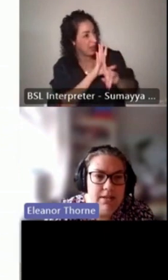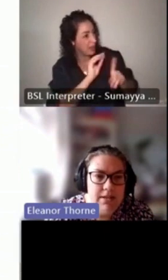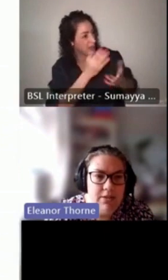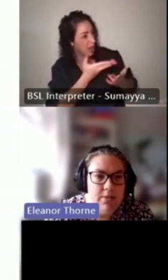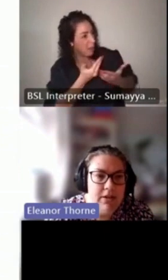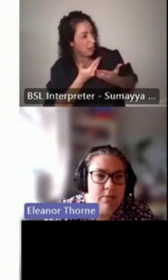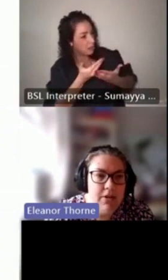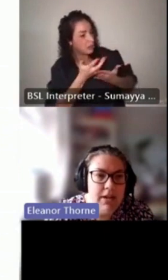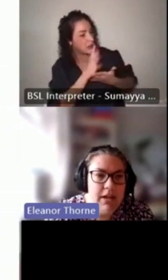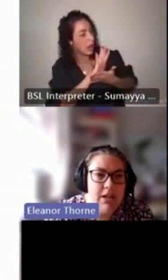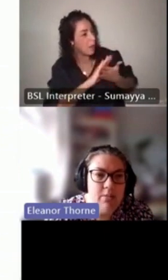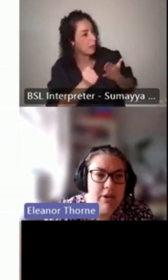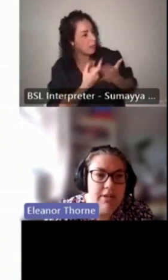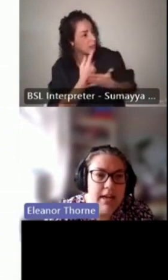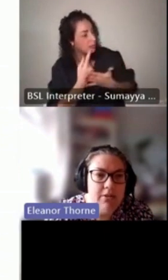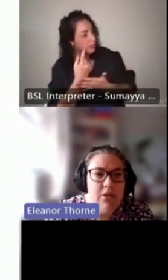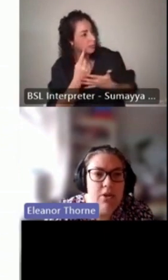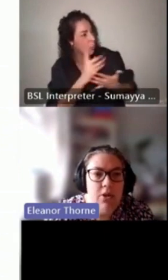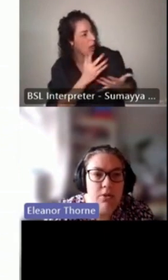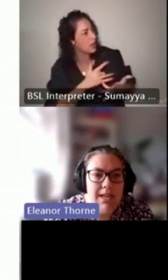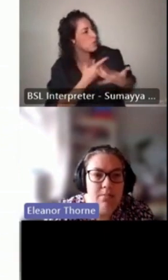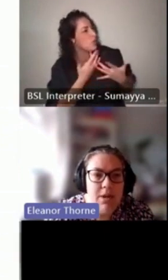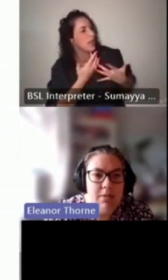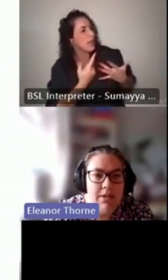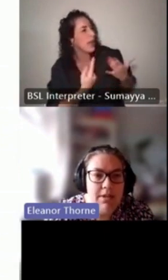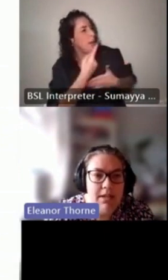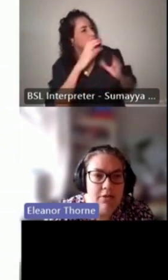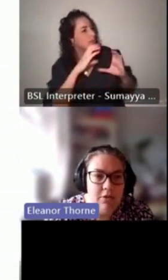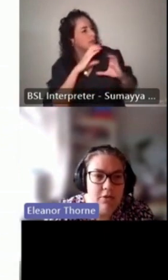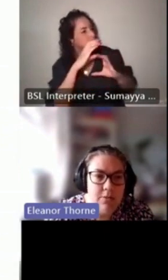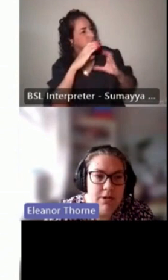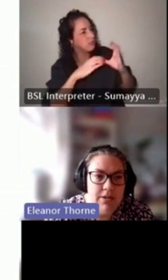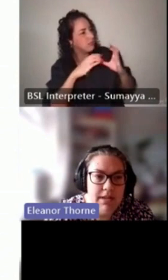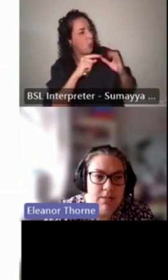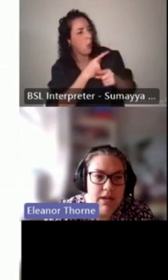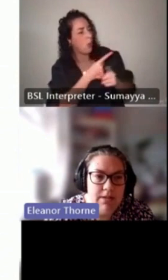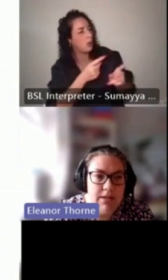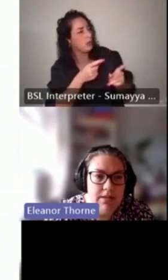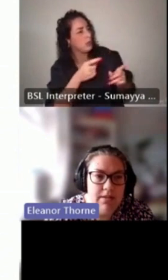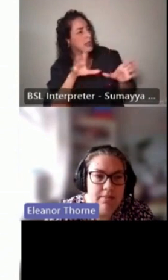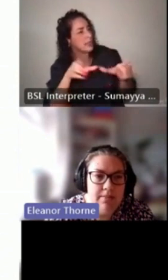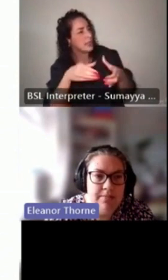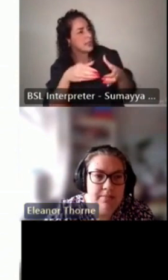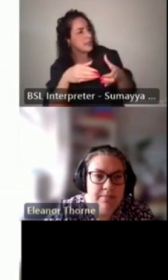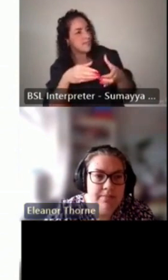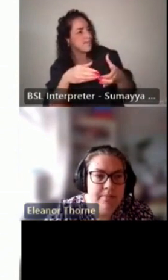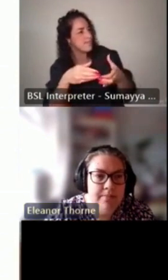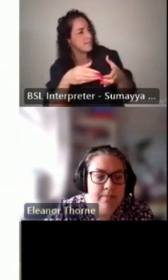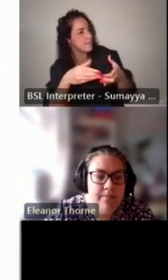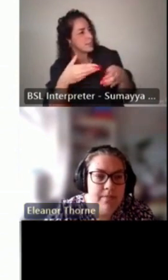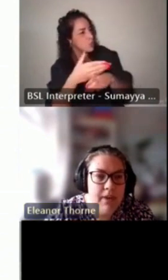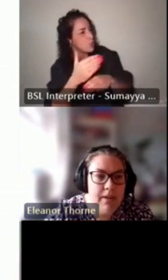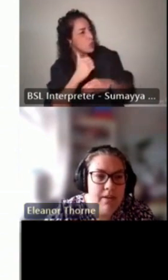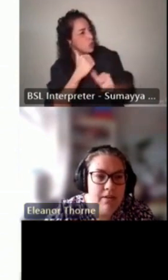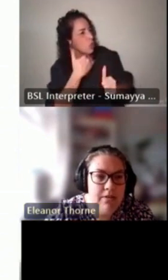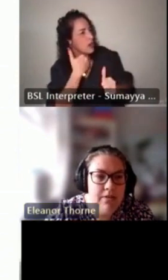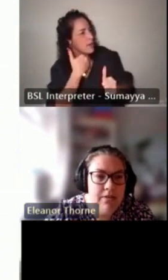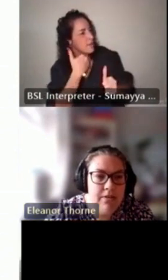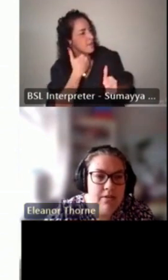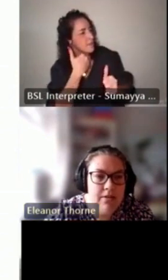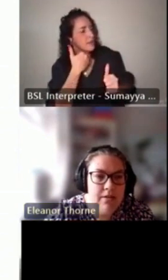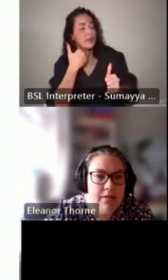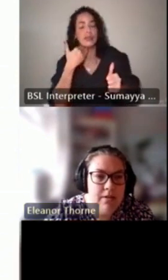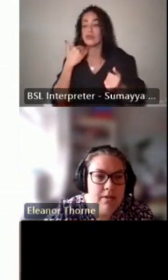about instances where communication broke down or team members didn't contribute as expected? I've